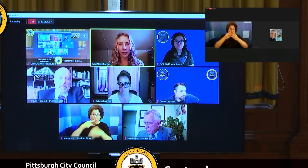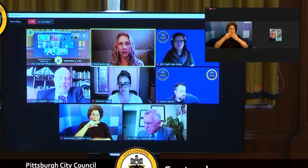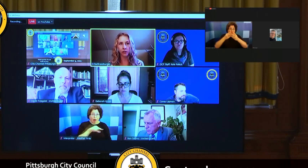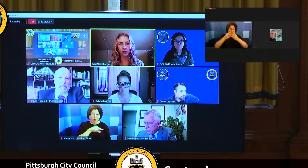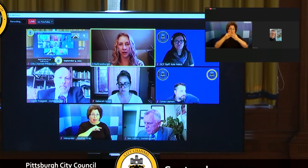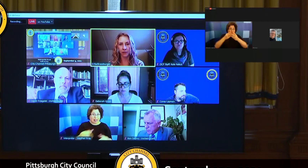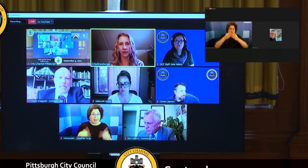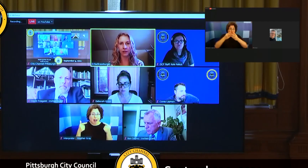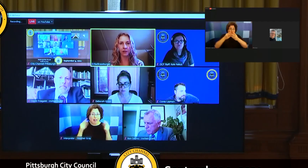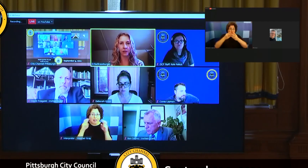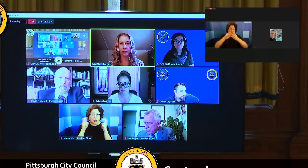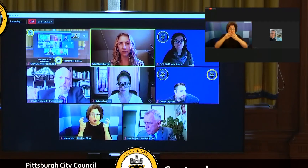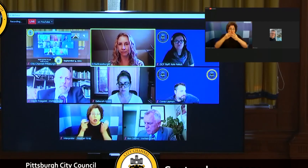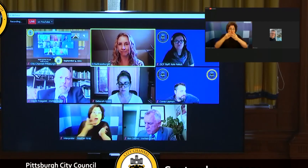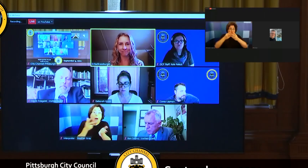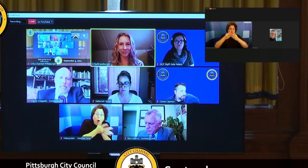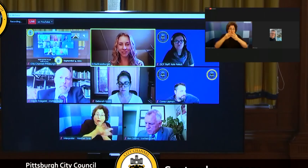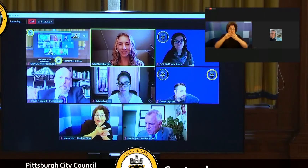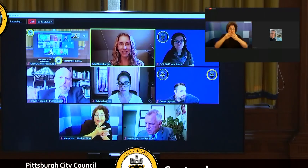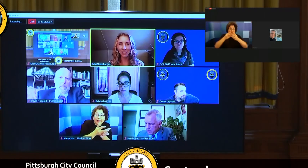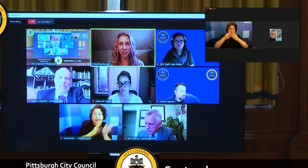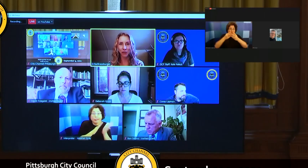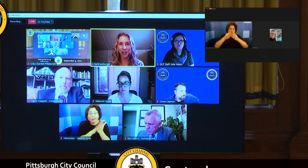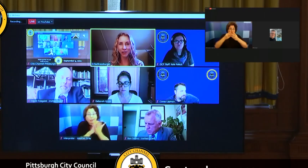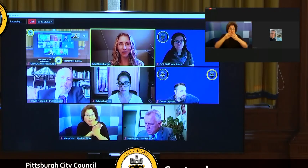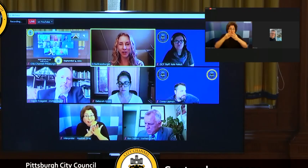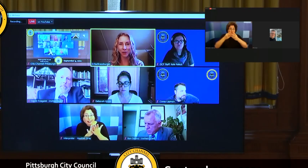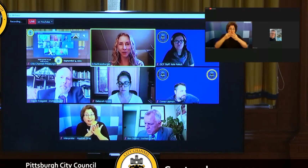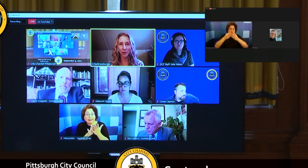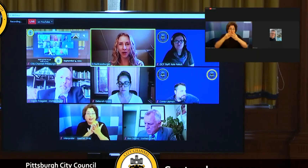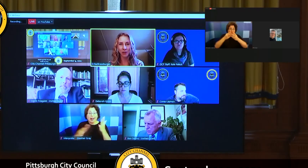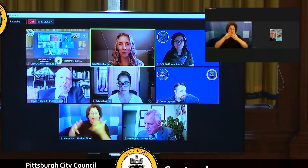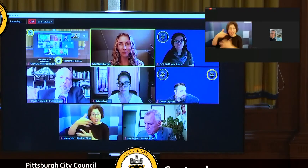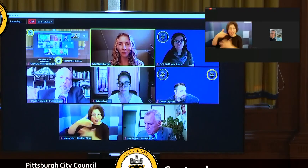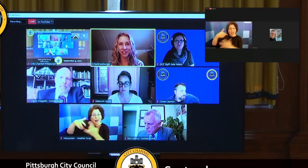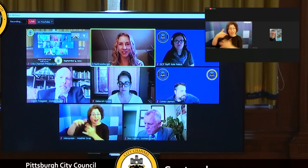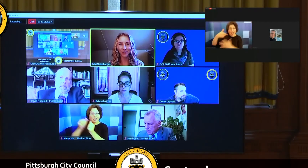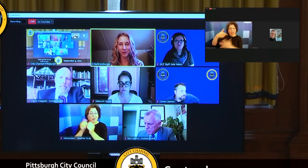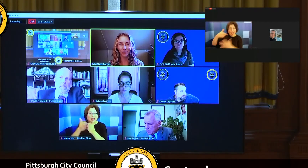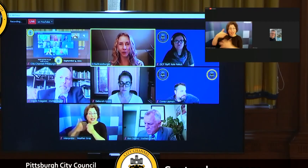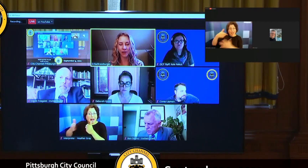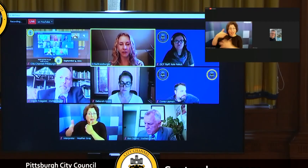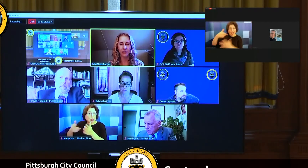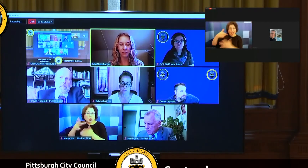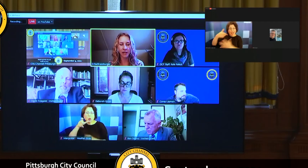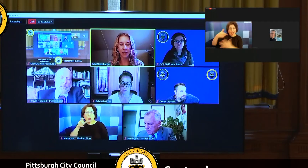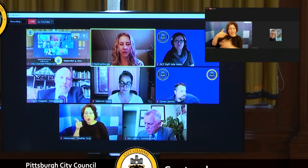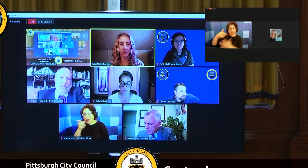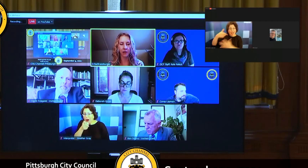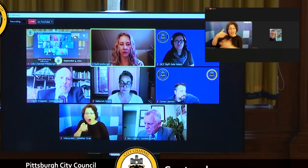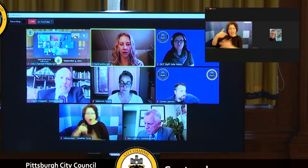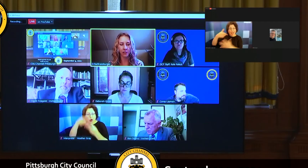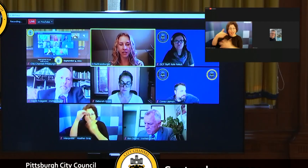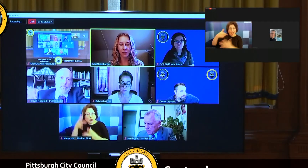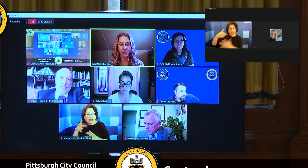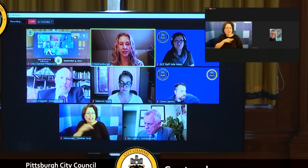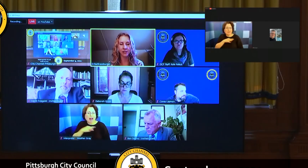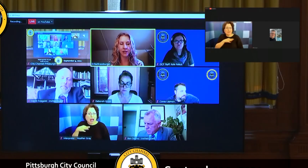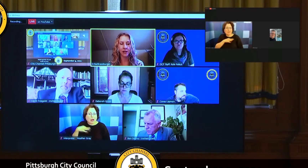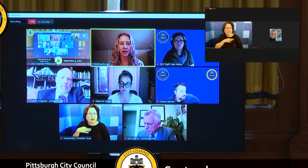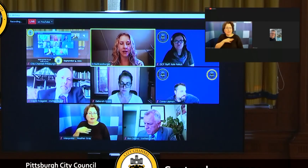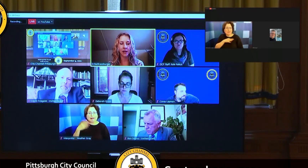parking, traffic, just interactions with neighbors who happen to be students or faculty or staff on a college